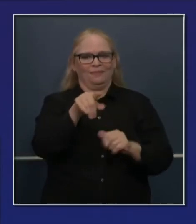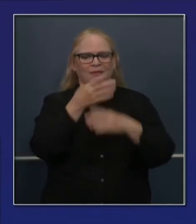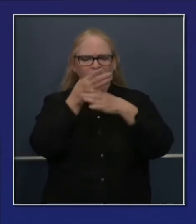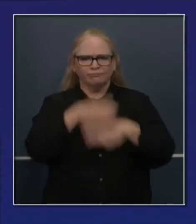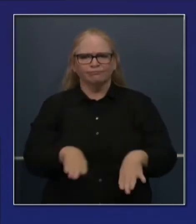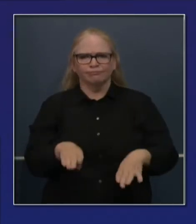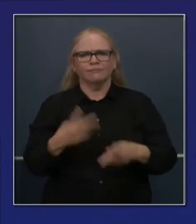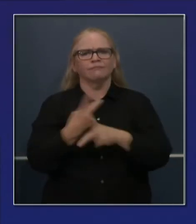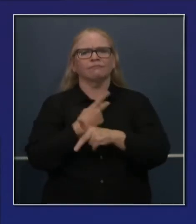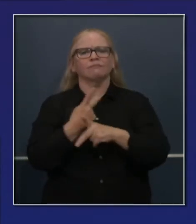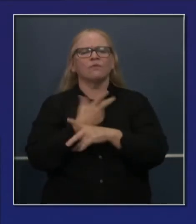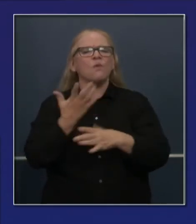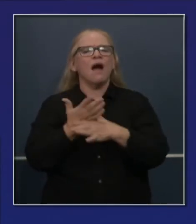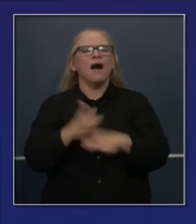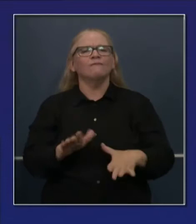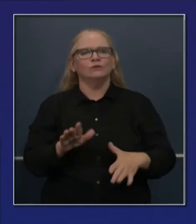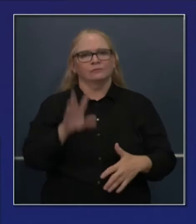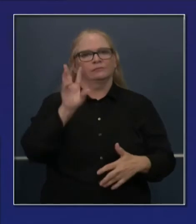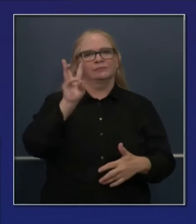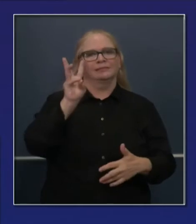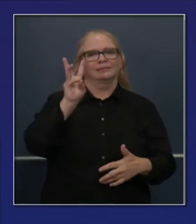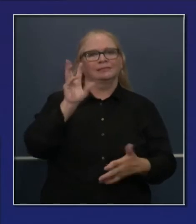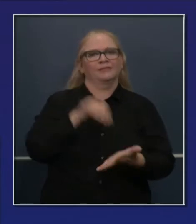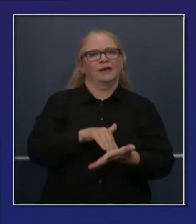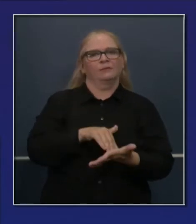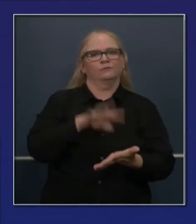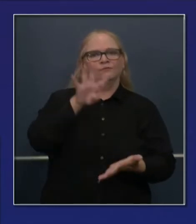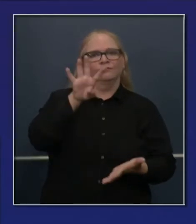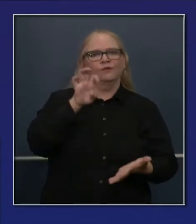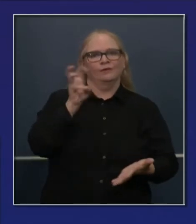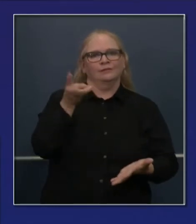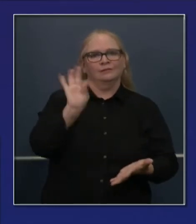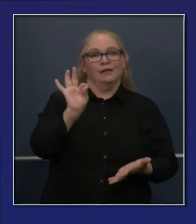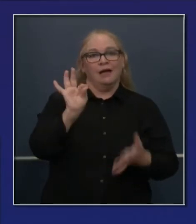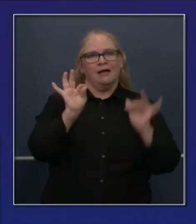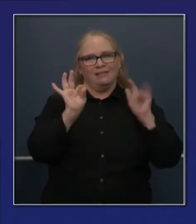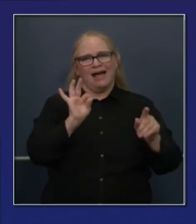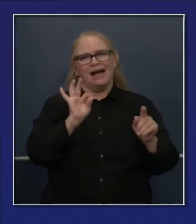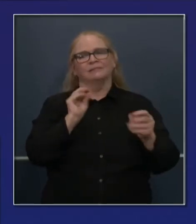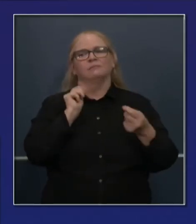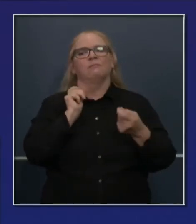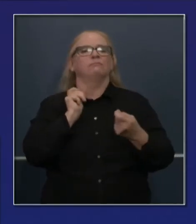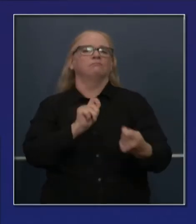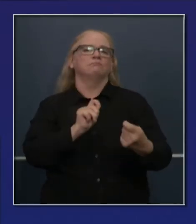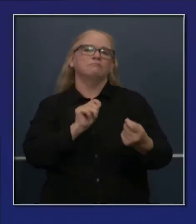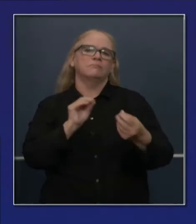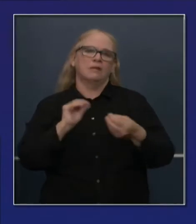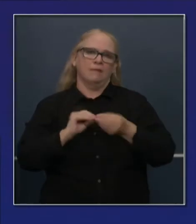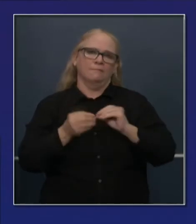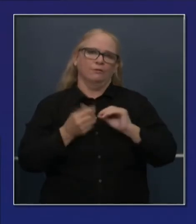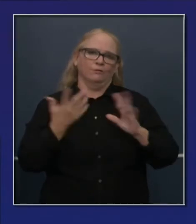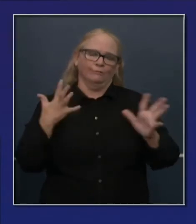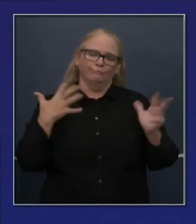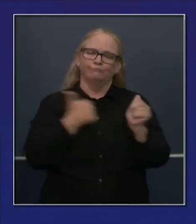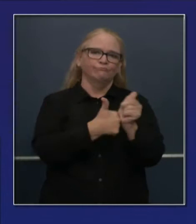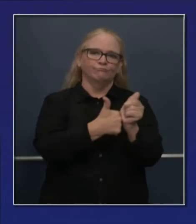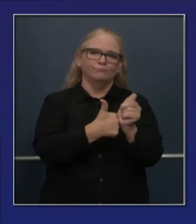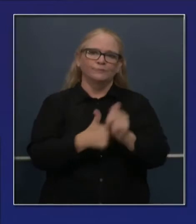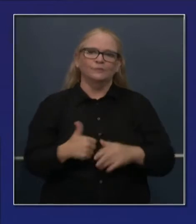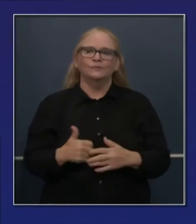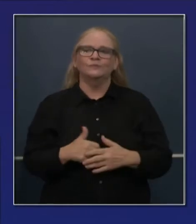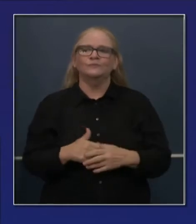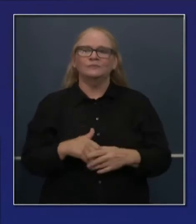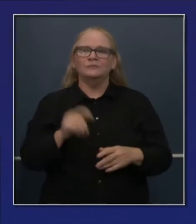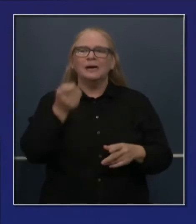6,469 positive cases in this state. Those case numbers are high, but they are trending in the right